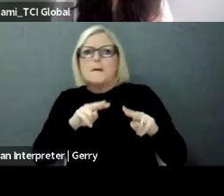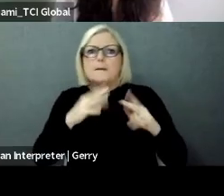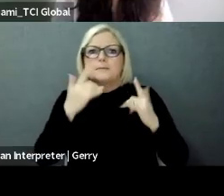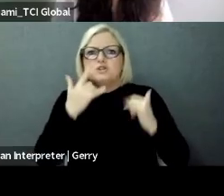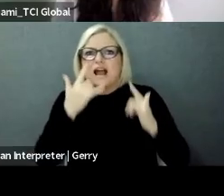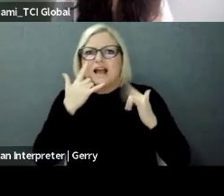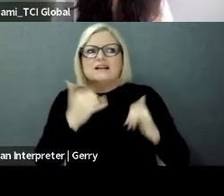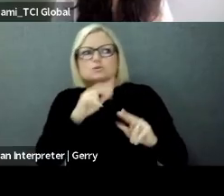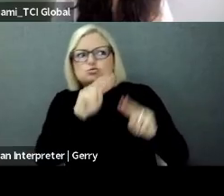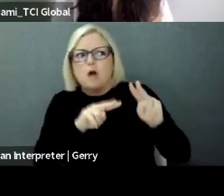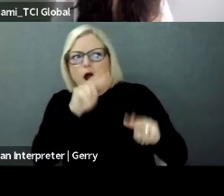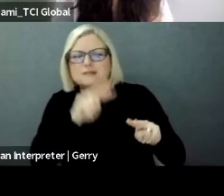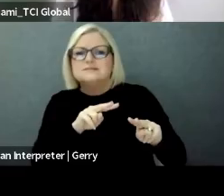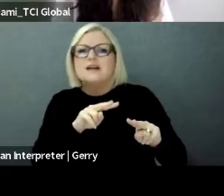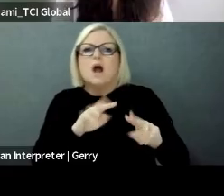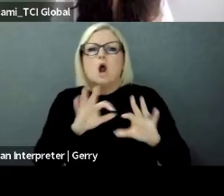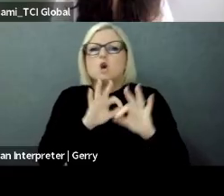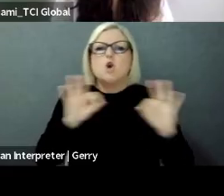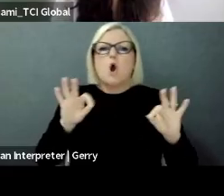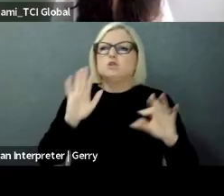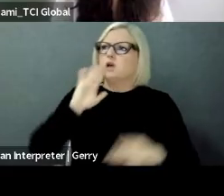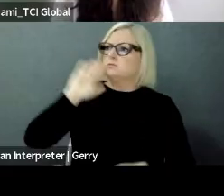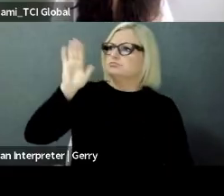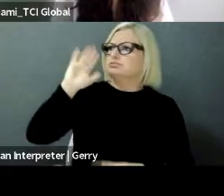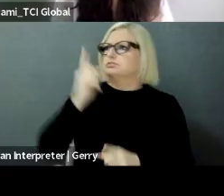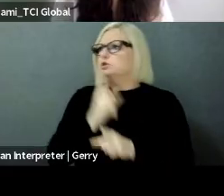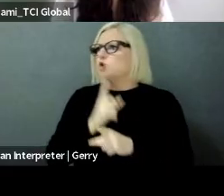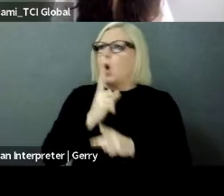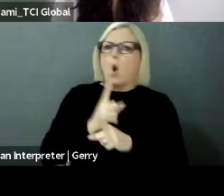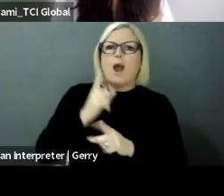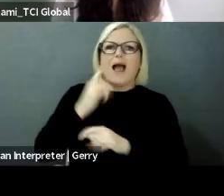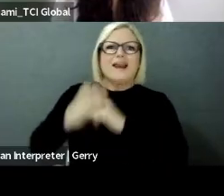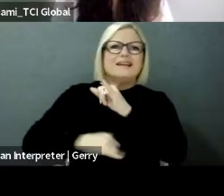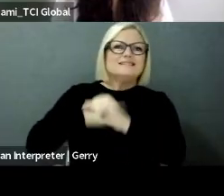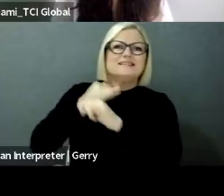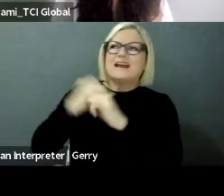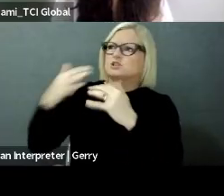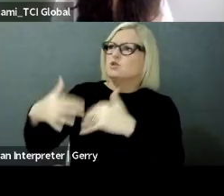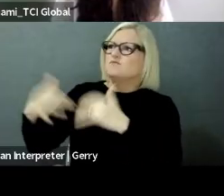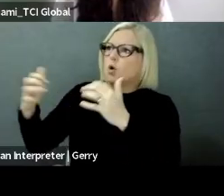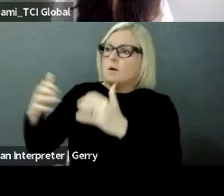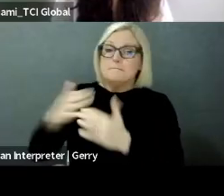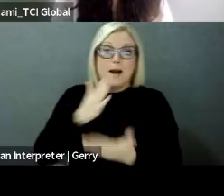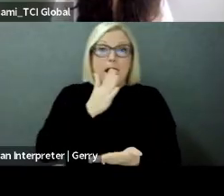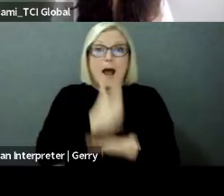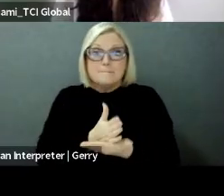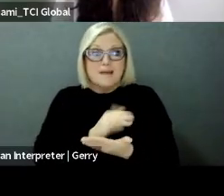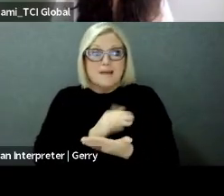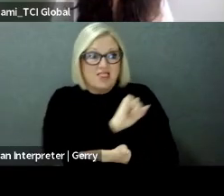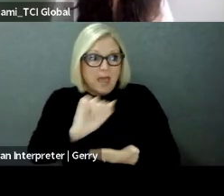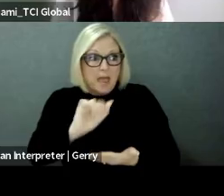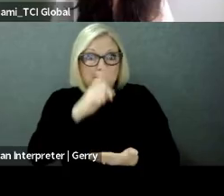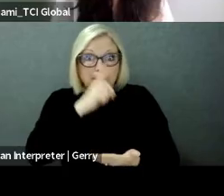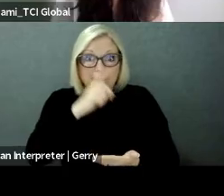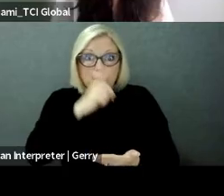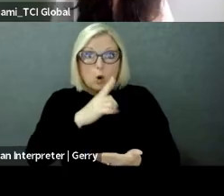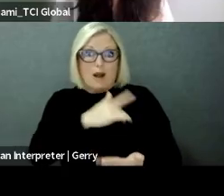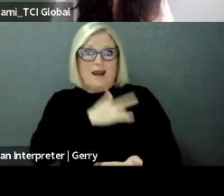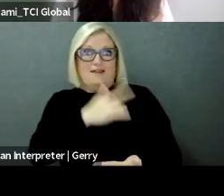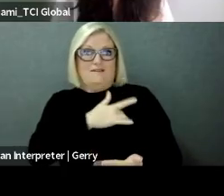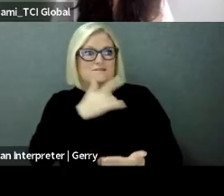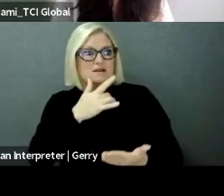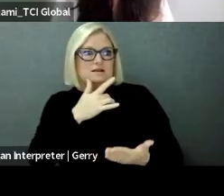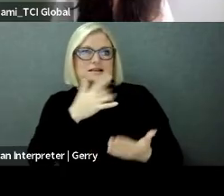international forums, but by whether people can live safely, freely, and with dignity in the community, with the